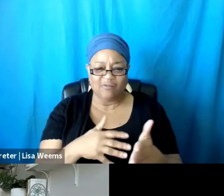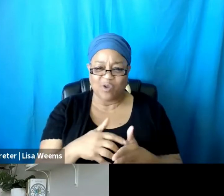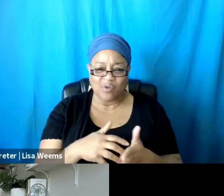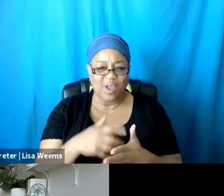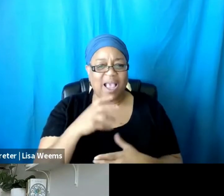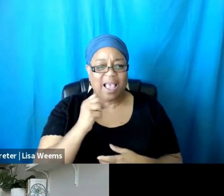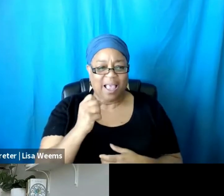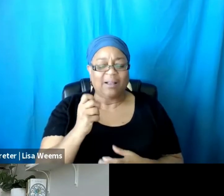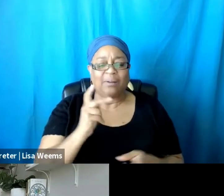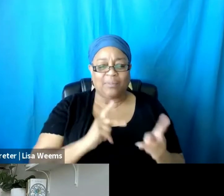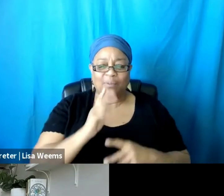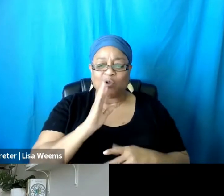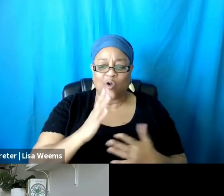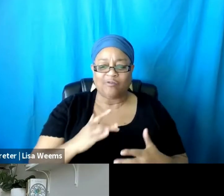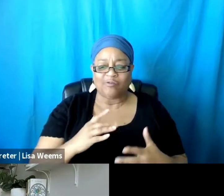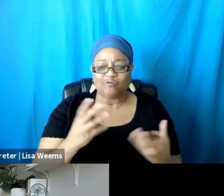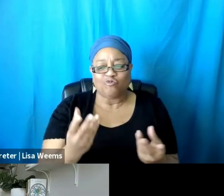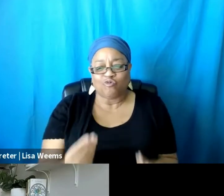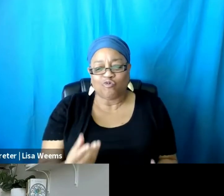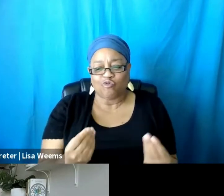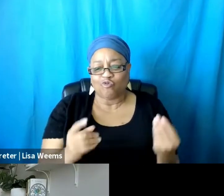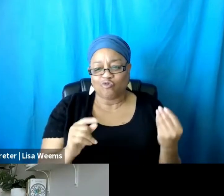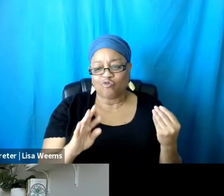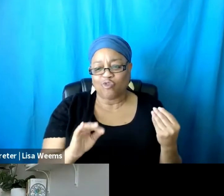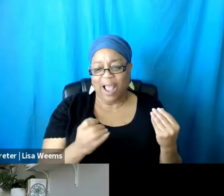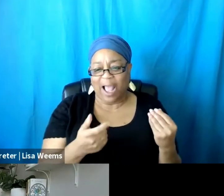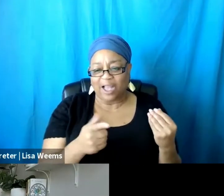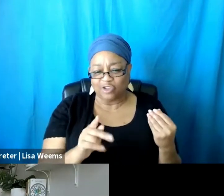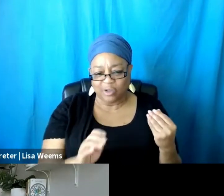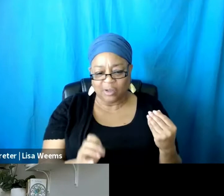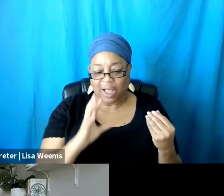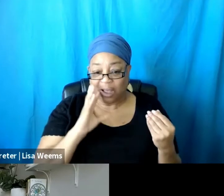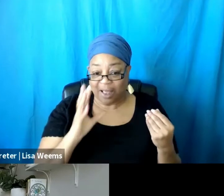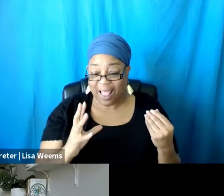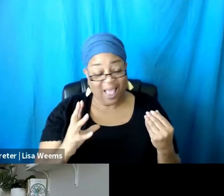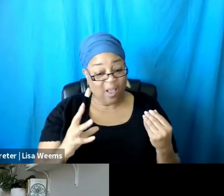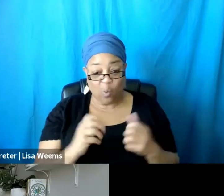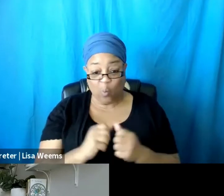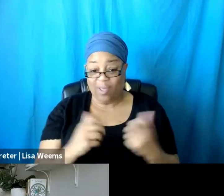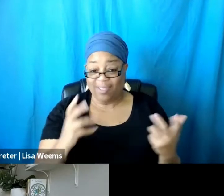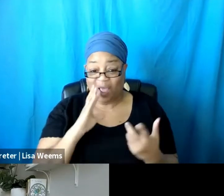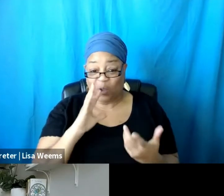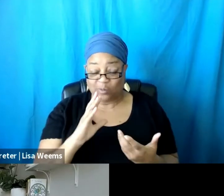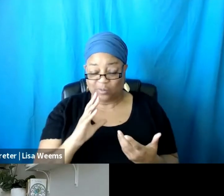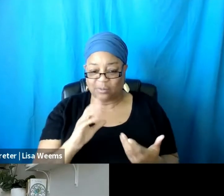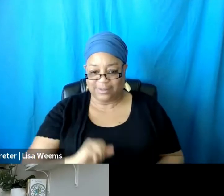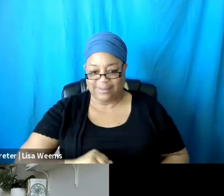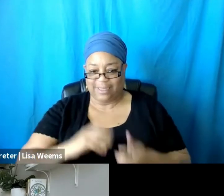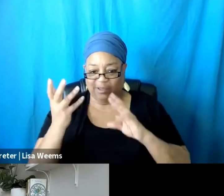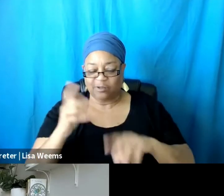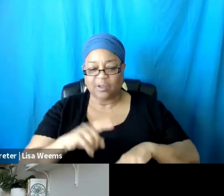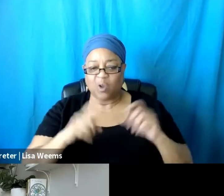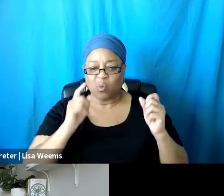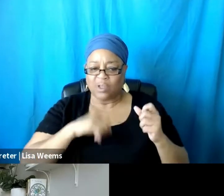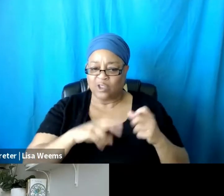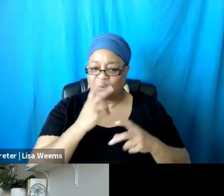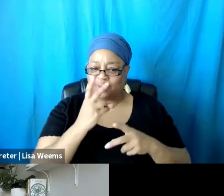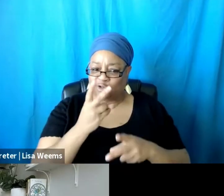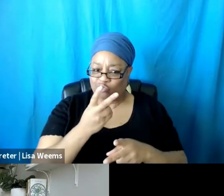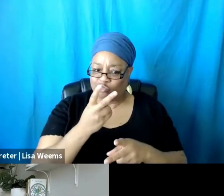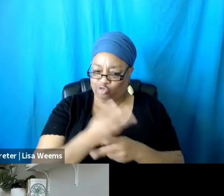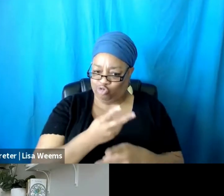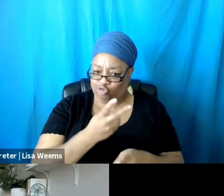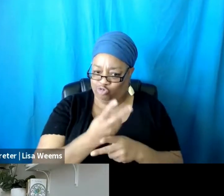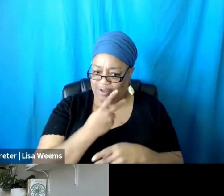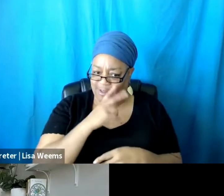exist outside of disasters, but that we should be treating these events as flashpoints that not only stand to expose disasters,